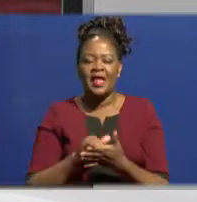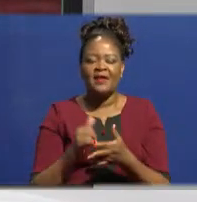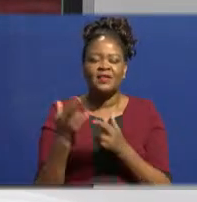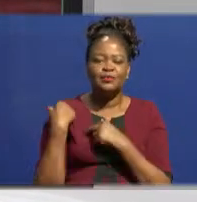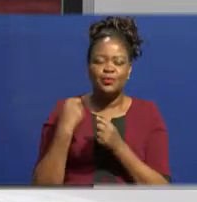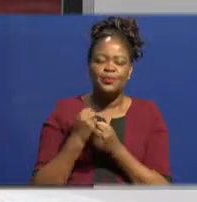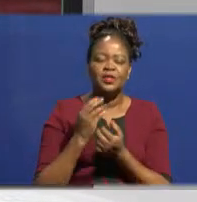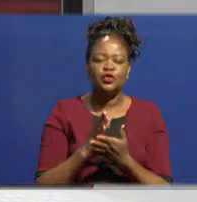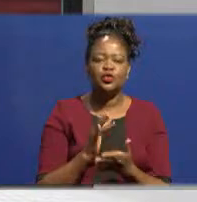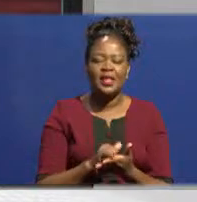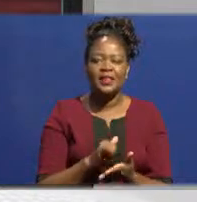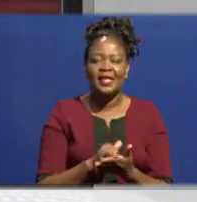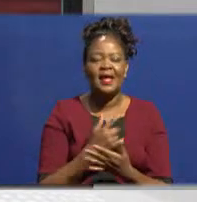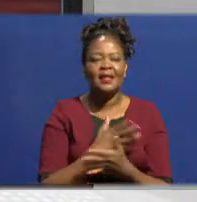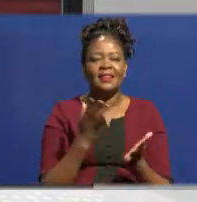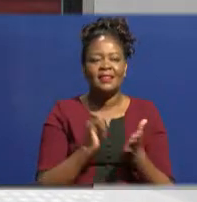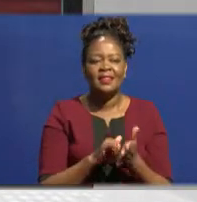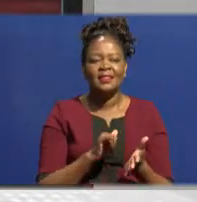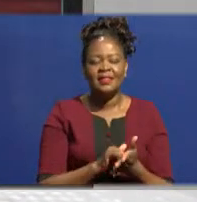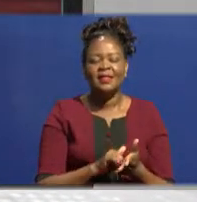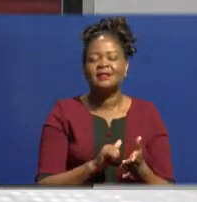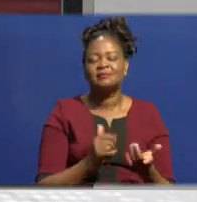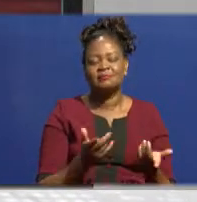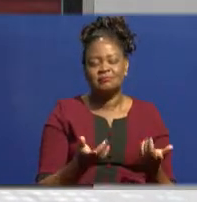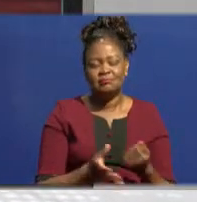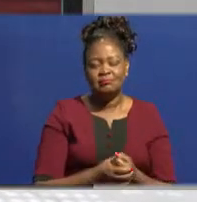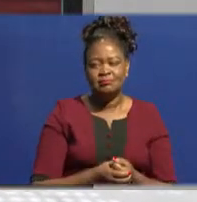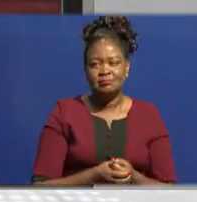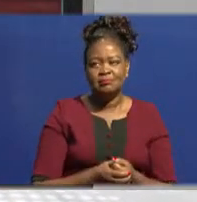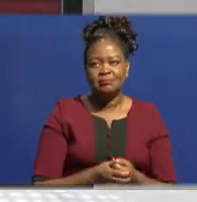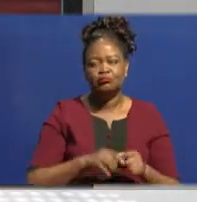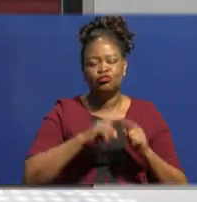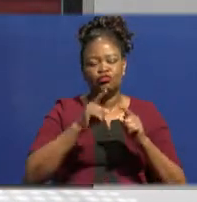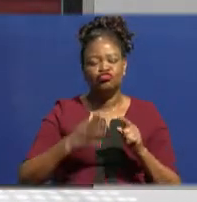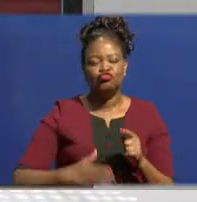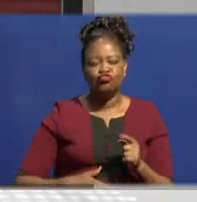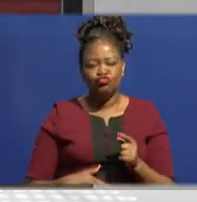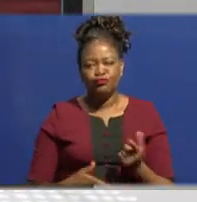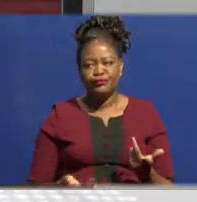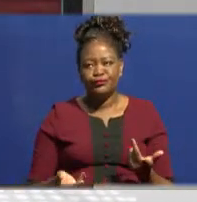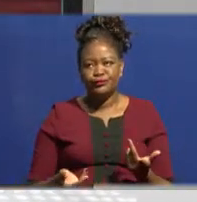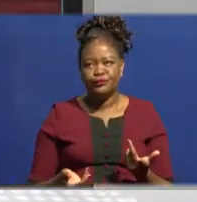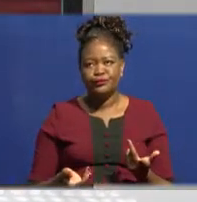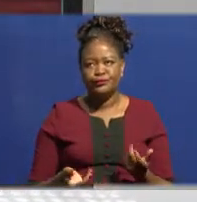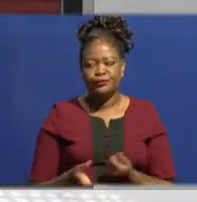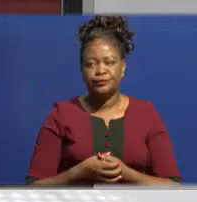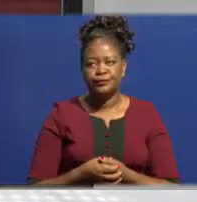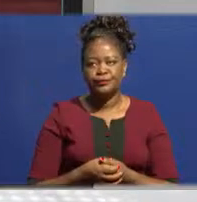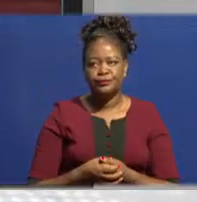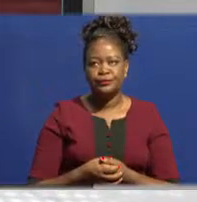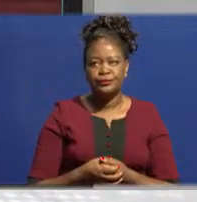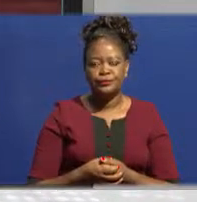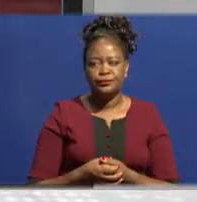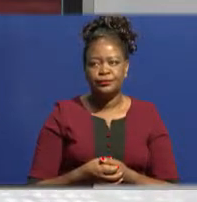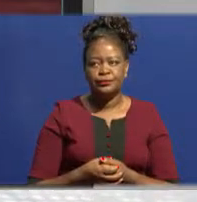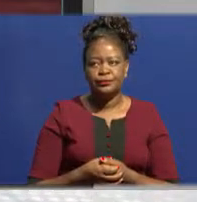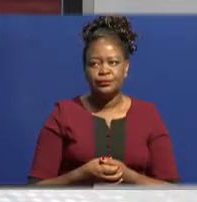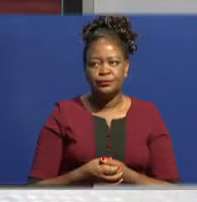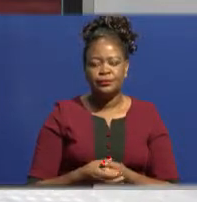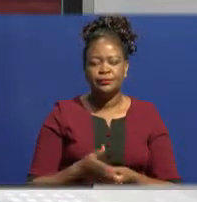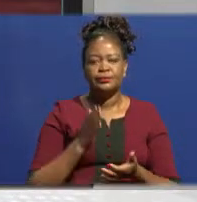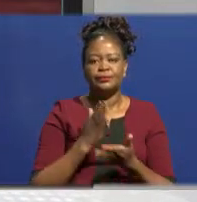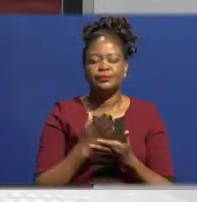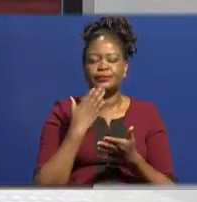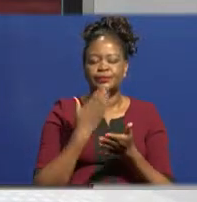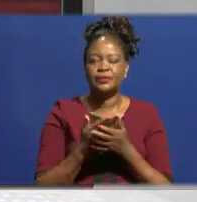ensuring that anything that goes into our soils, anything that goes to our stomach, Yeah. You see, thank you